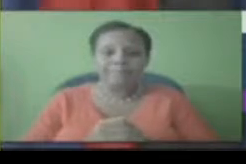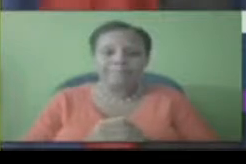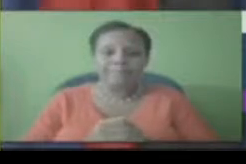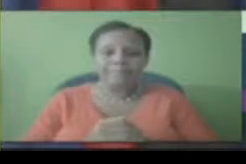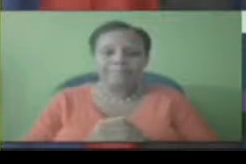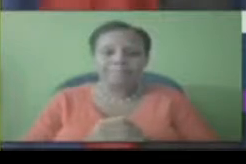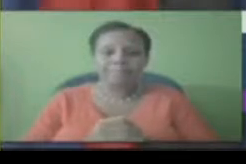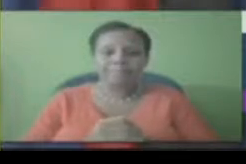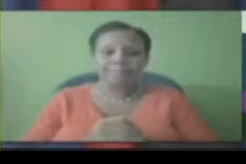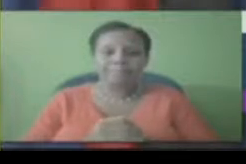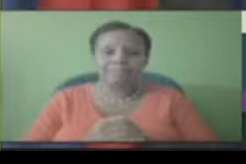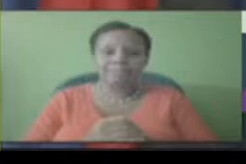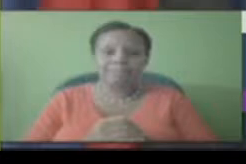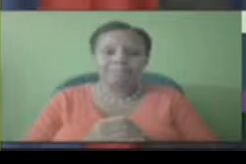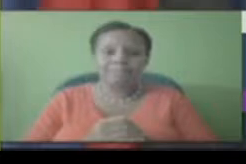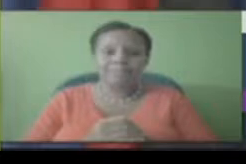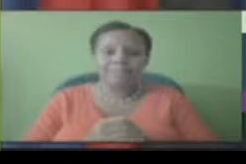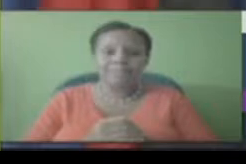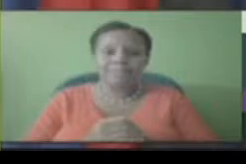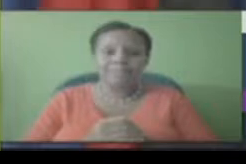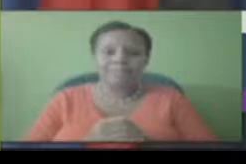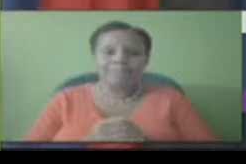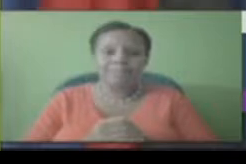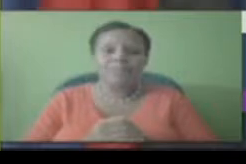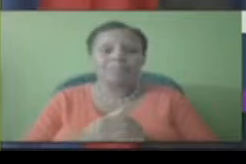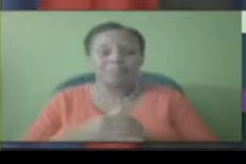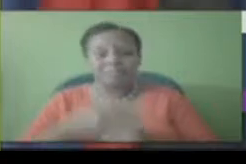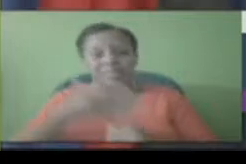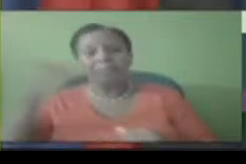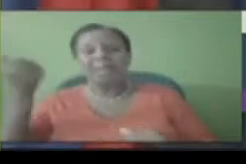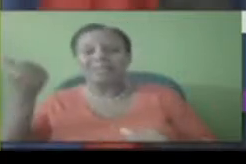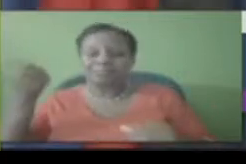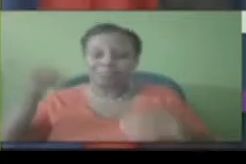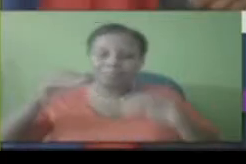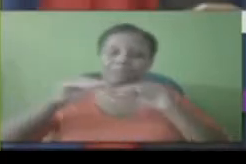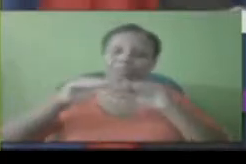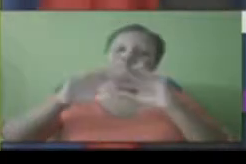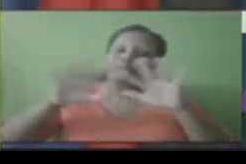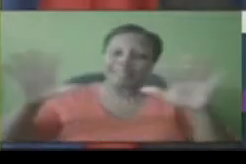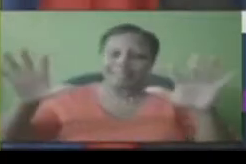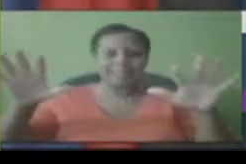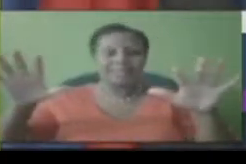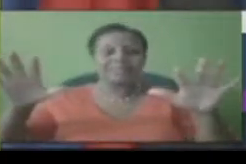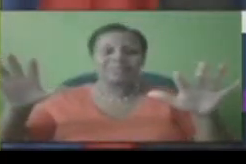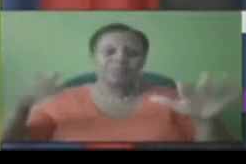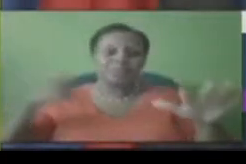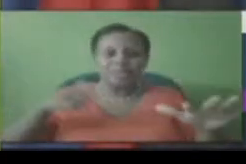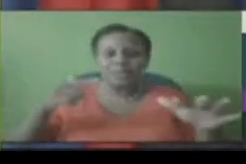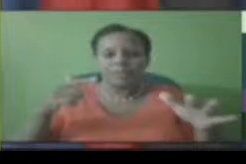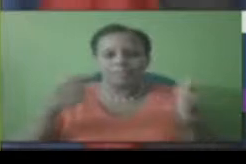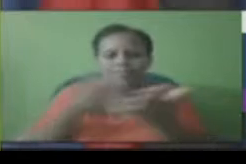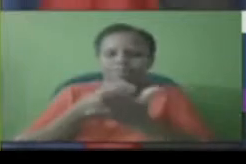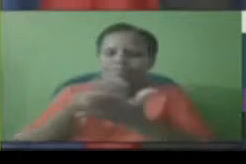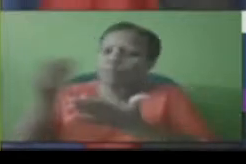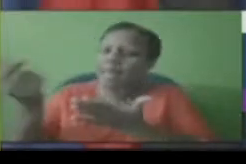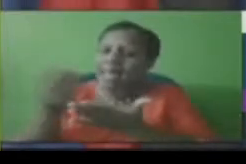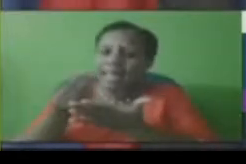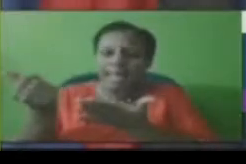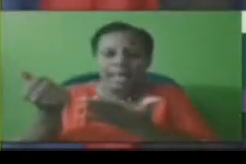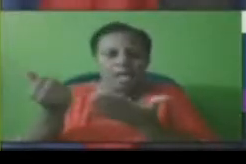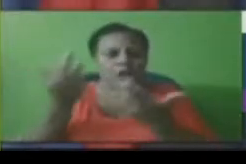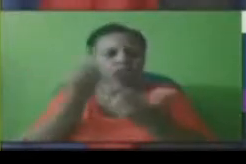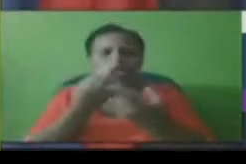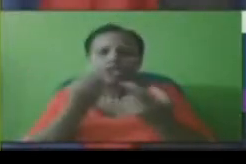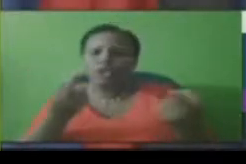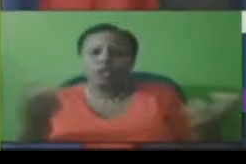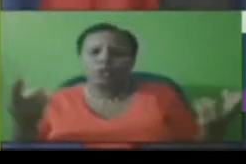its effect and its reach, we've spent a lot of our resources surviving a year and a half. We are now in a position